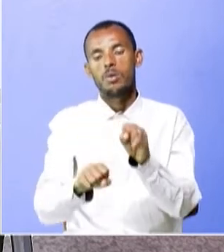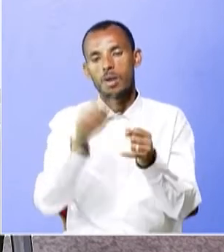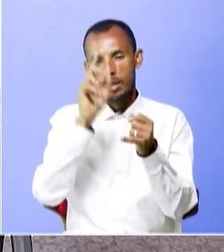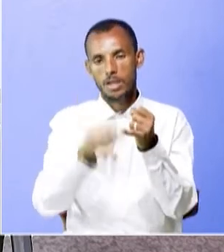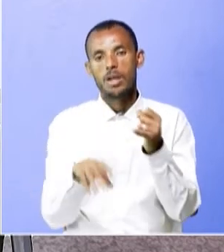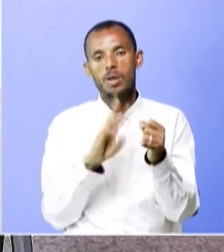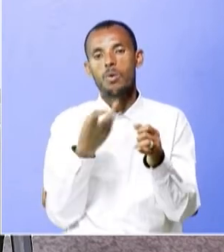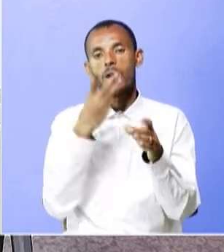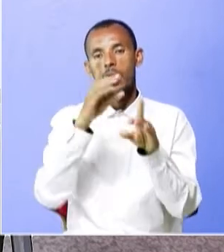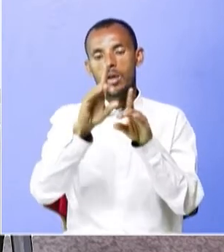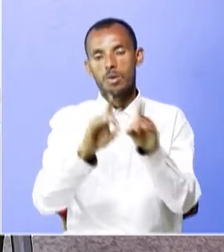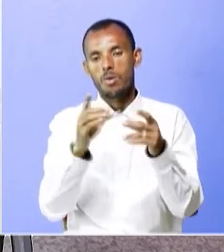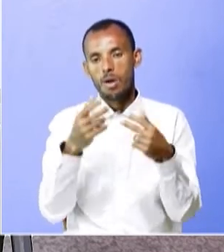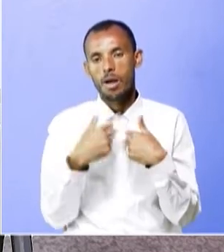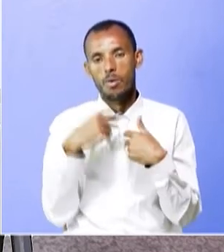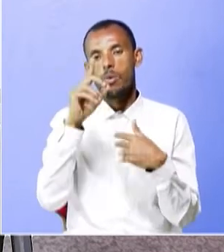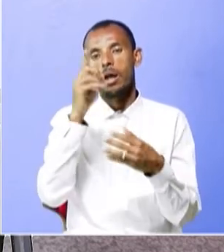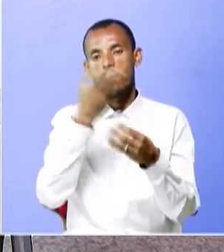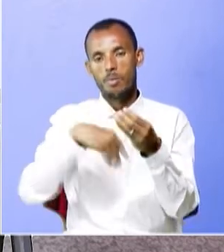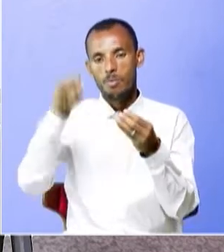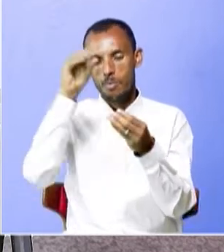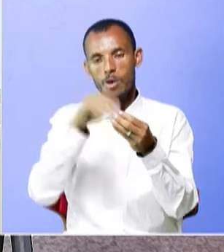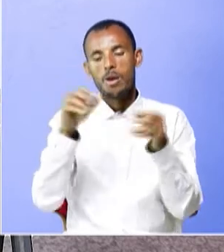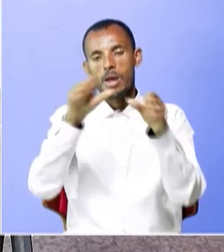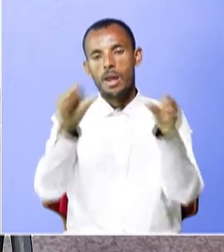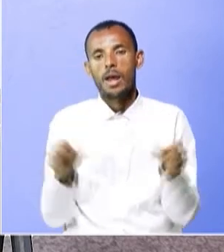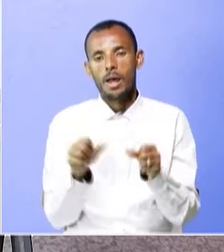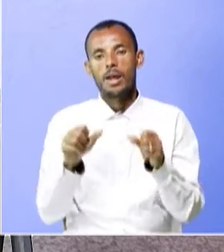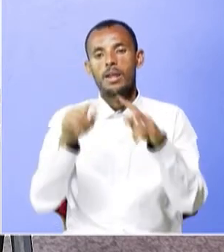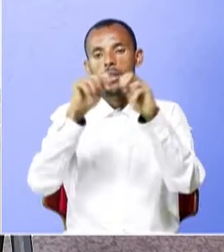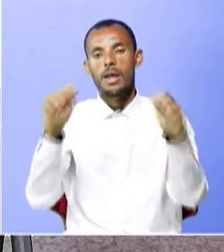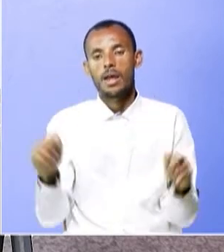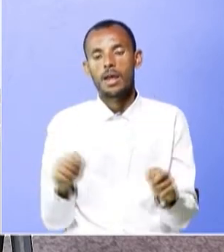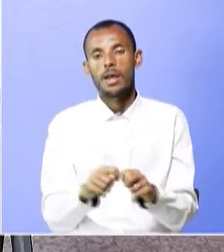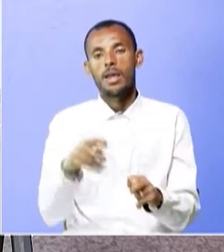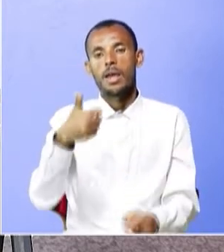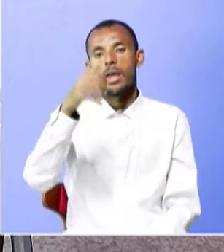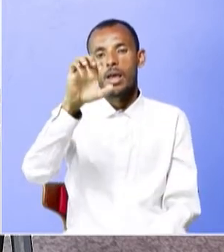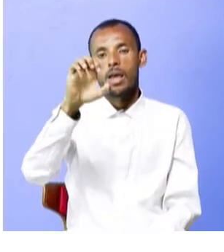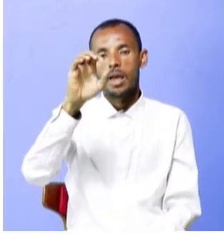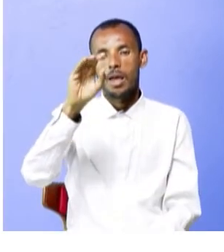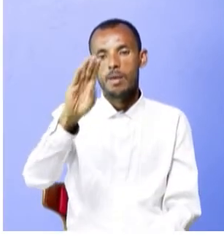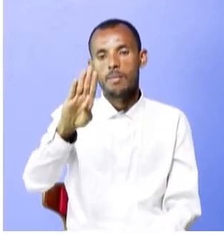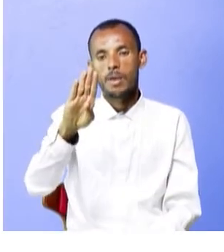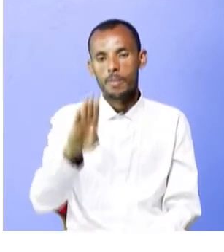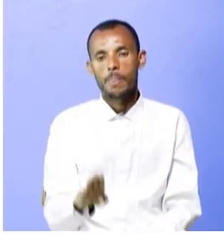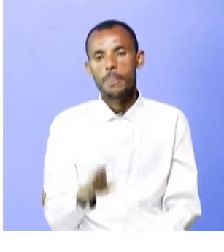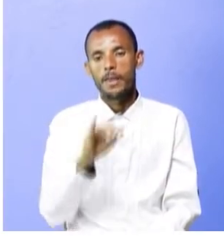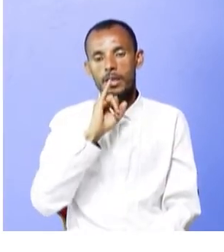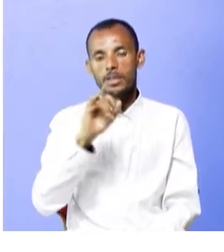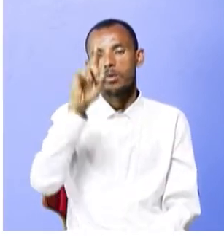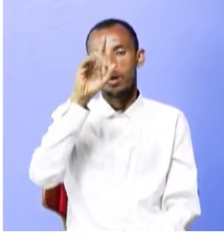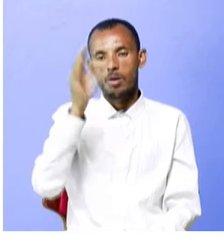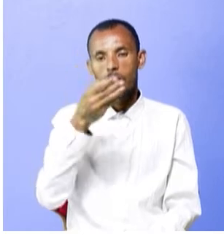lastly we do have one more areas, which is about triangle AEB, this part. Okay, triangle AEB is